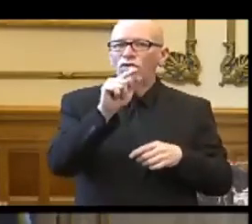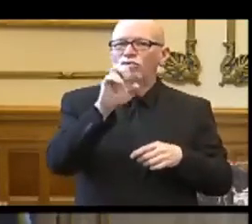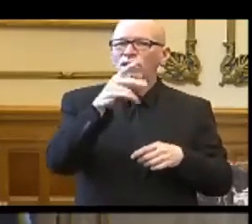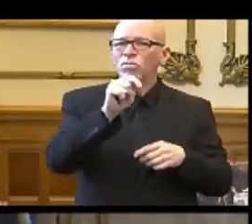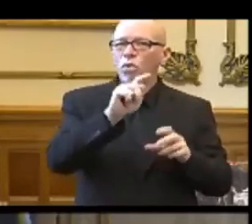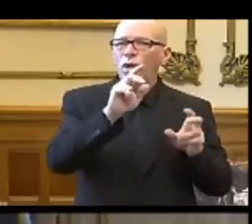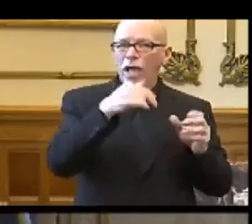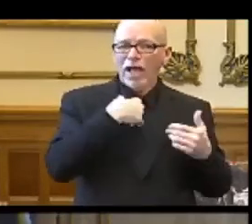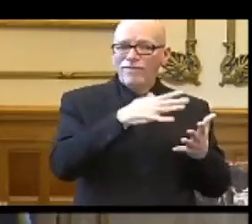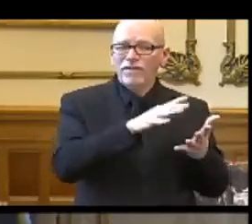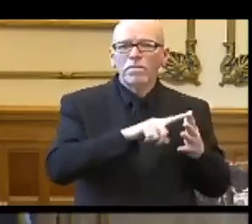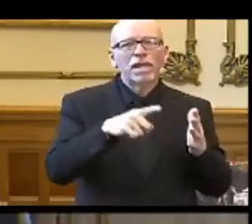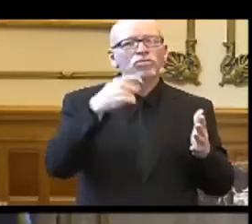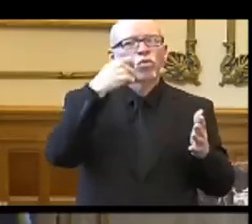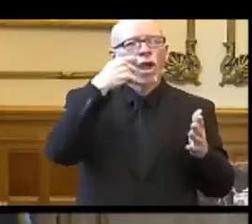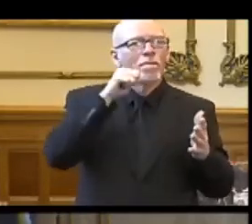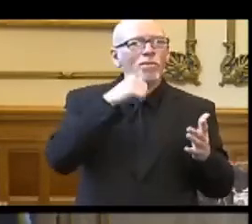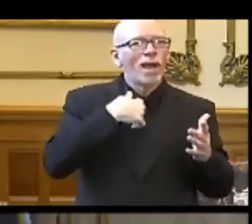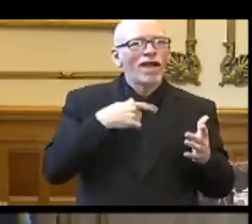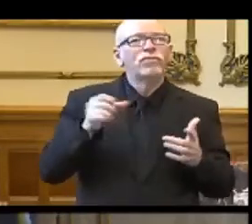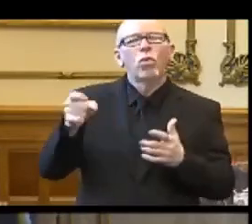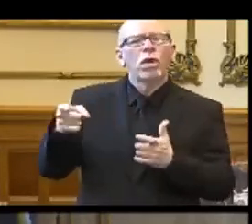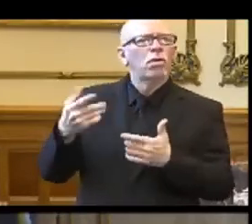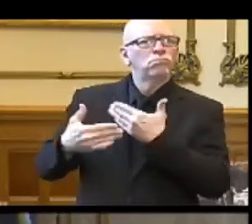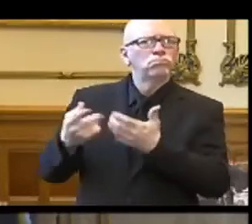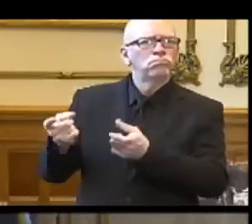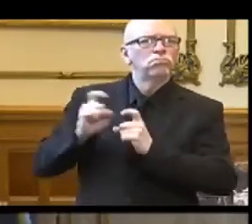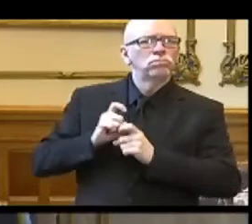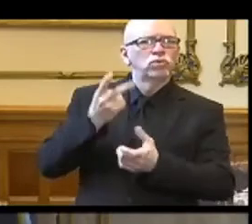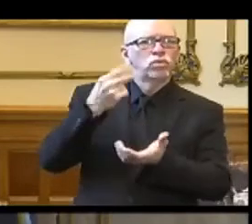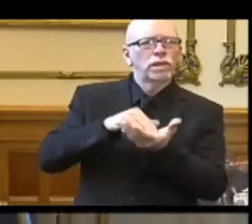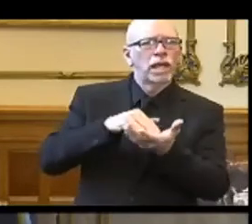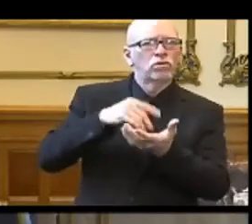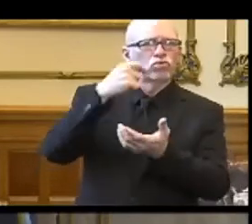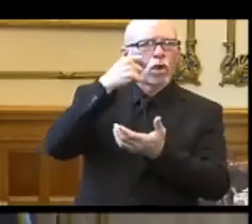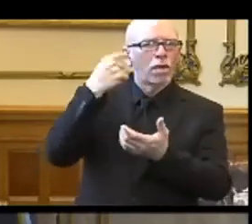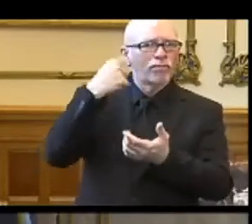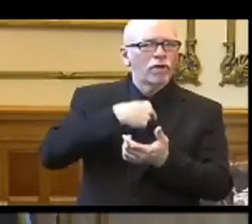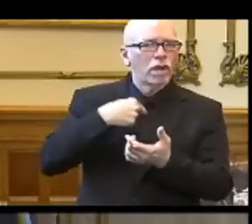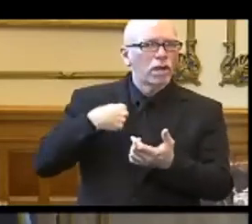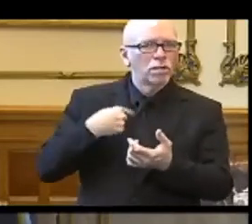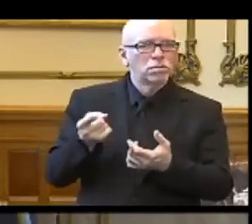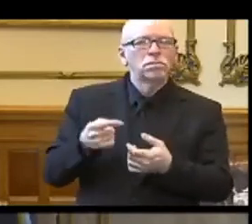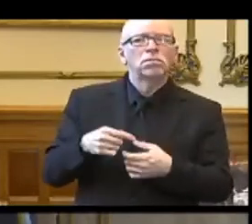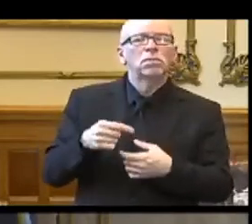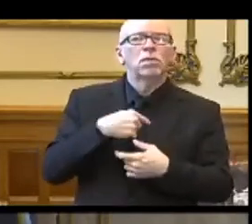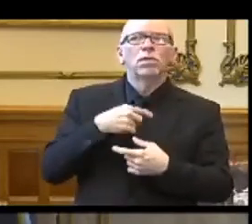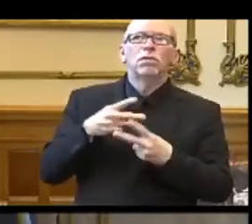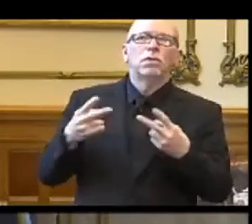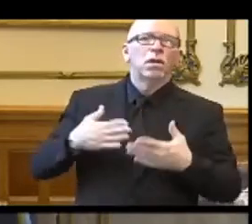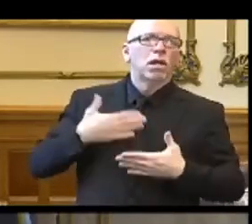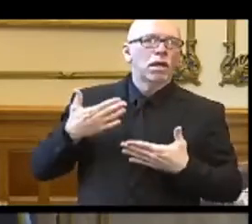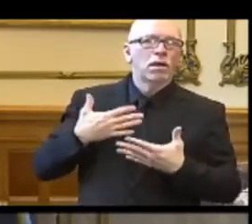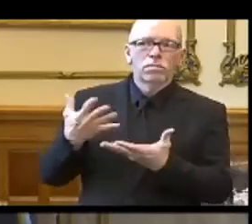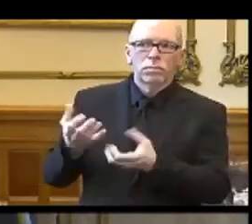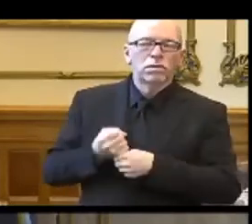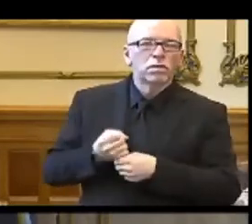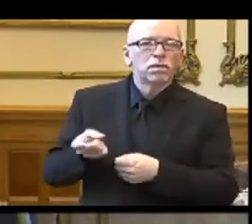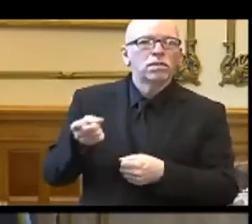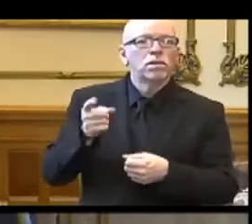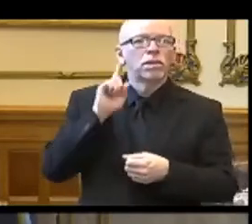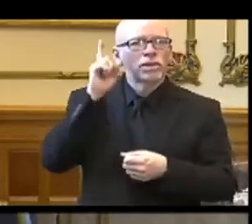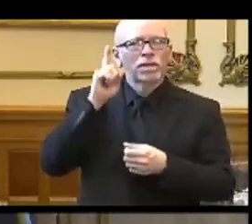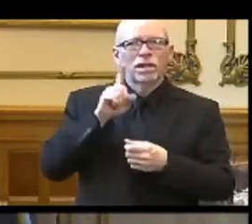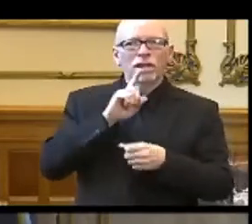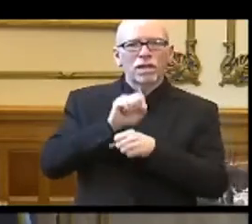were an issue. And so he very graciously donated 2,000 swabs to us, which we were very happy to take. I think the actual